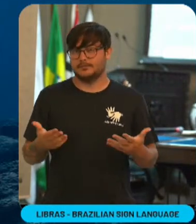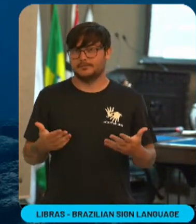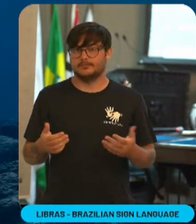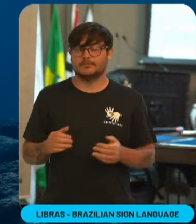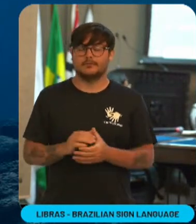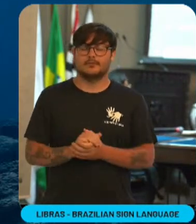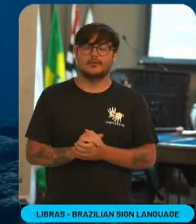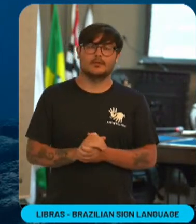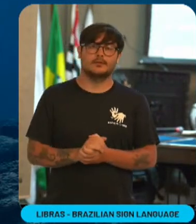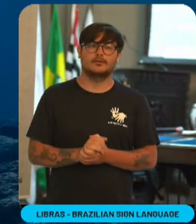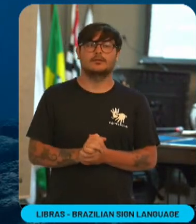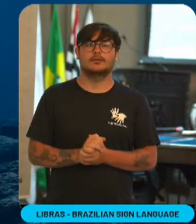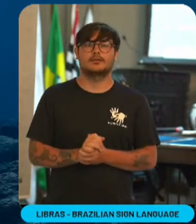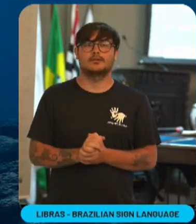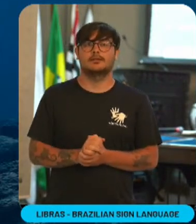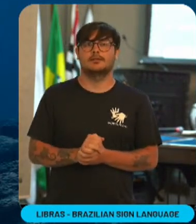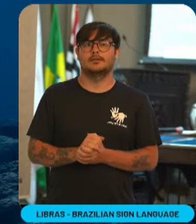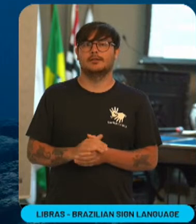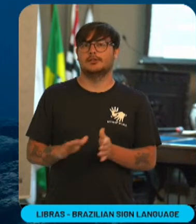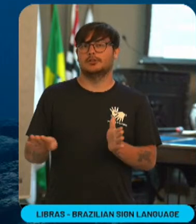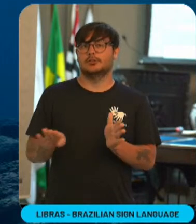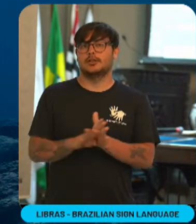Well,